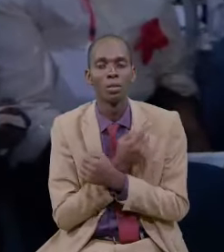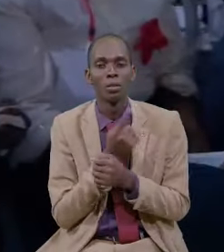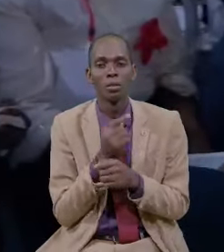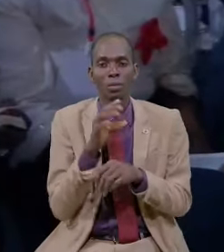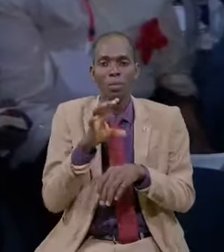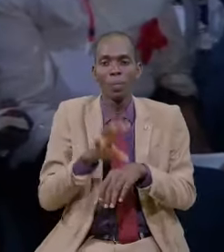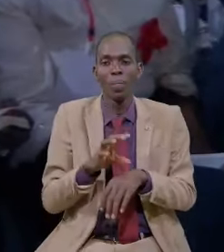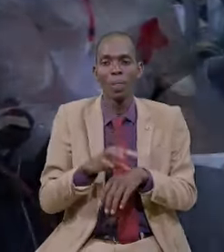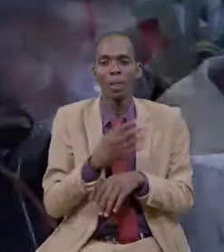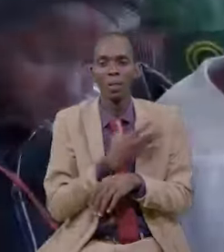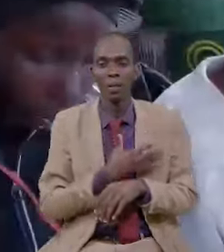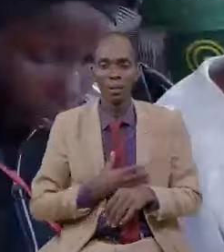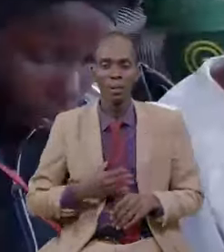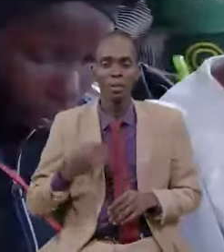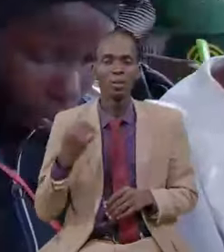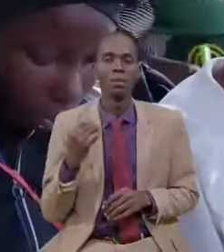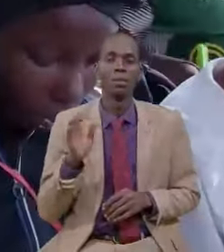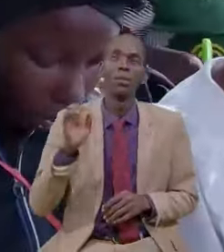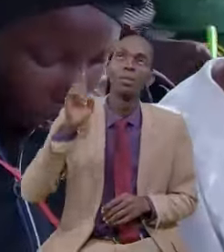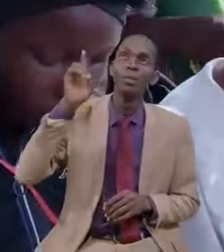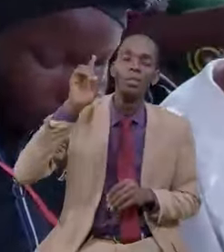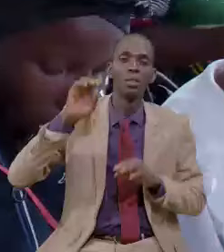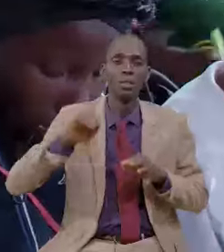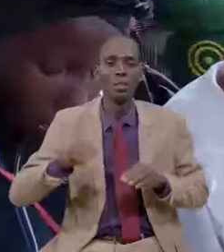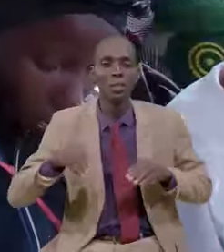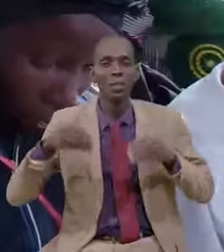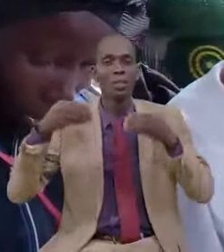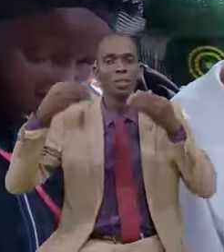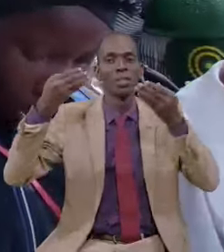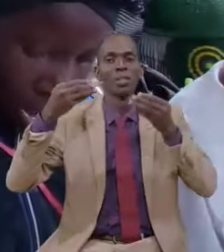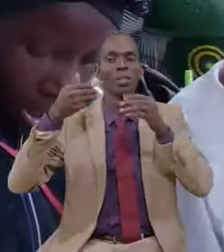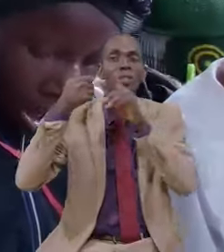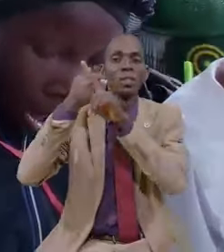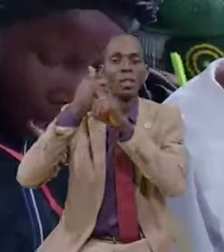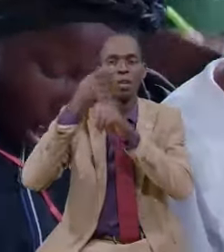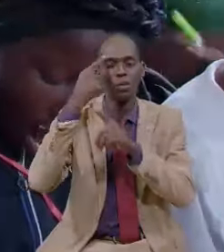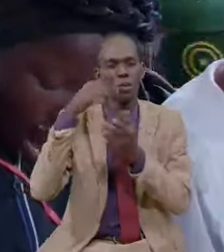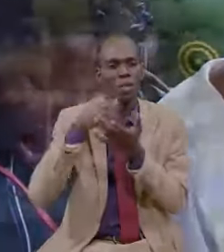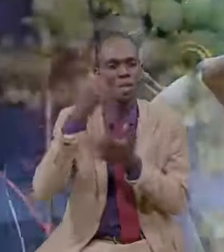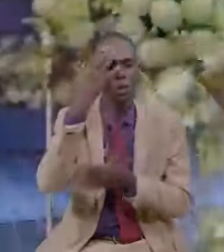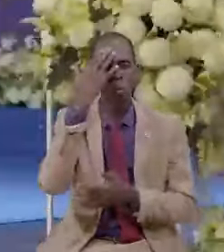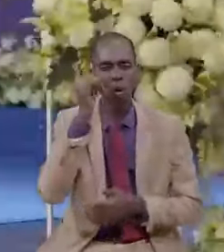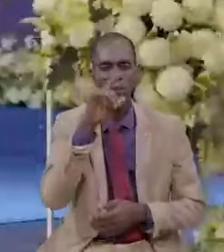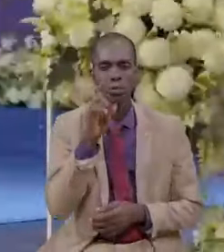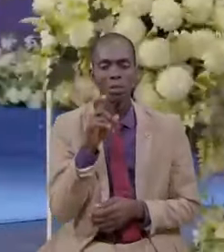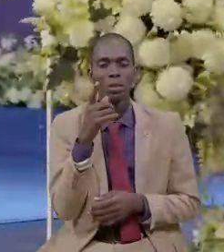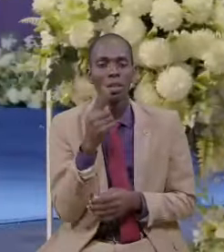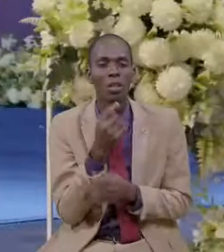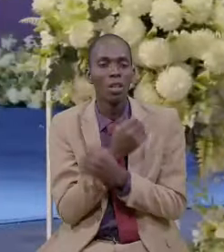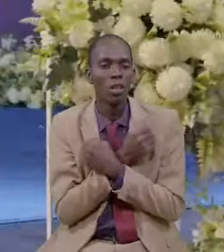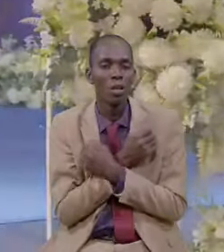and gave himself for it. Why? Now, there's the love of God for